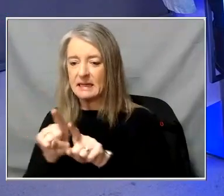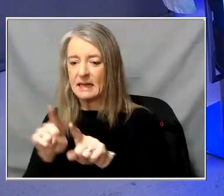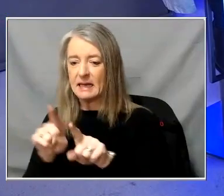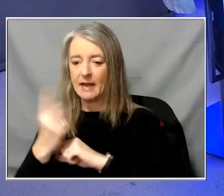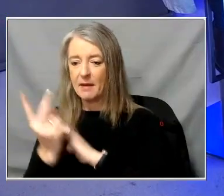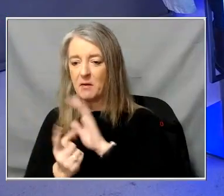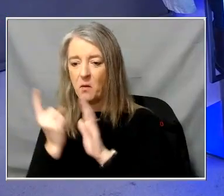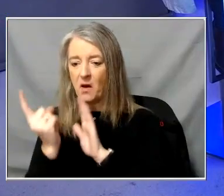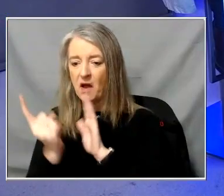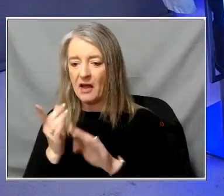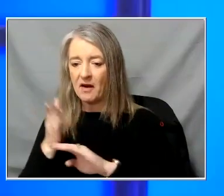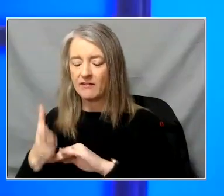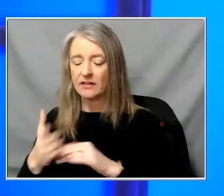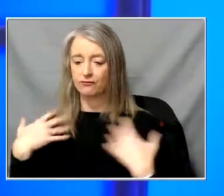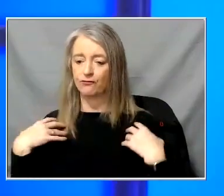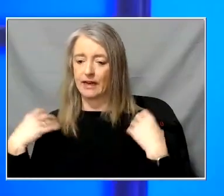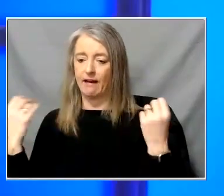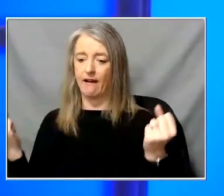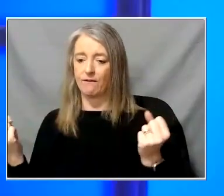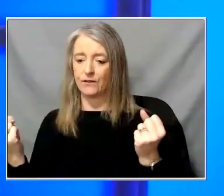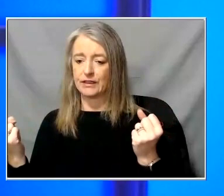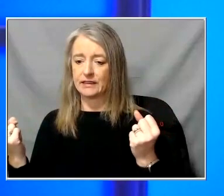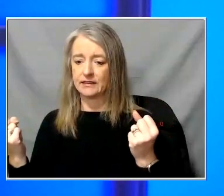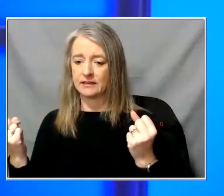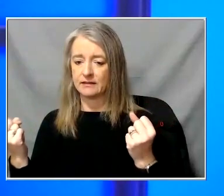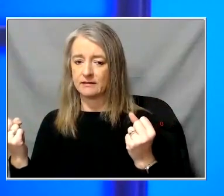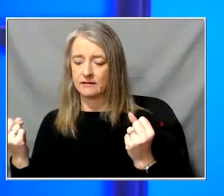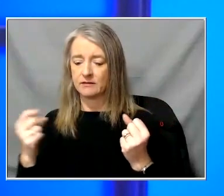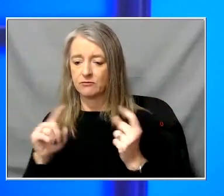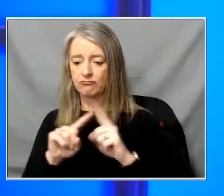have gallstones, we call primary